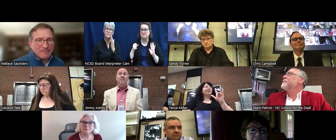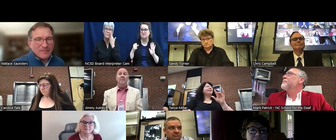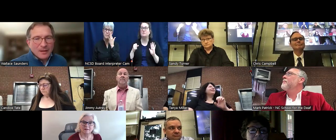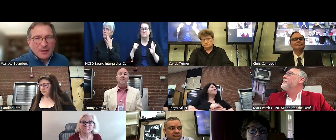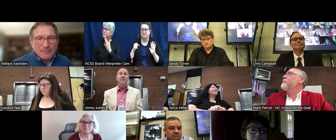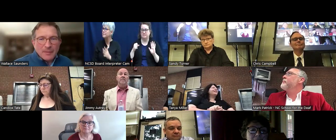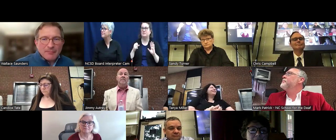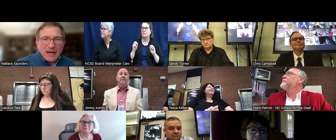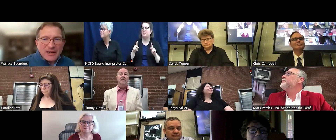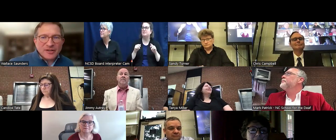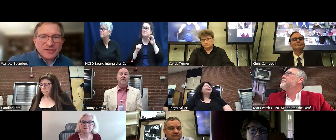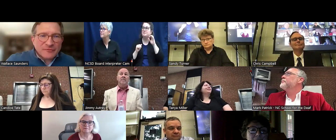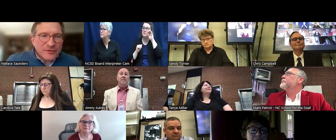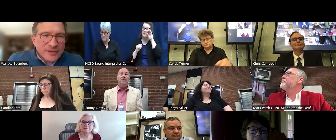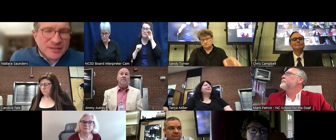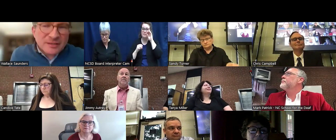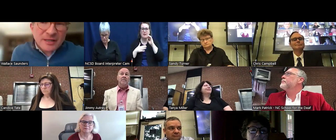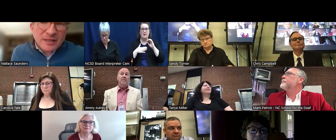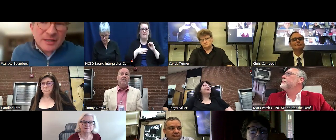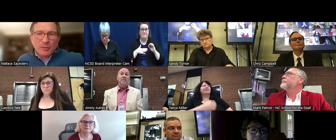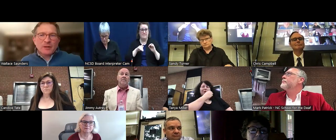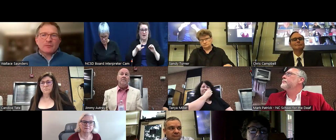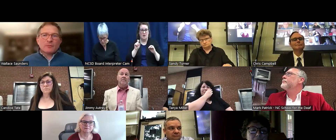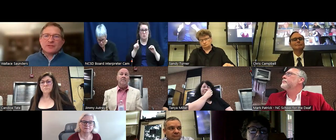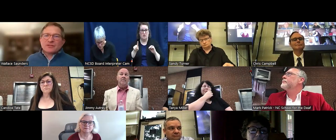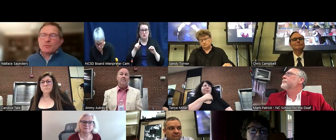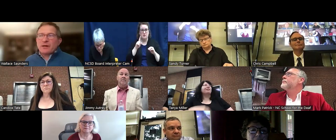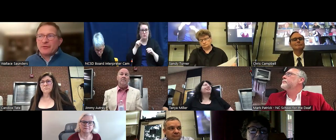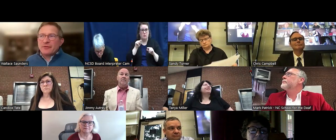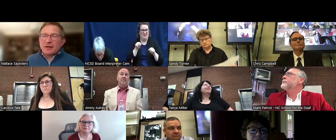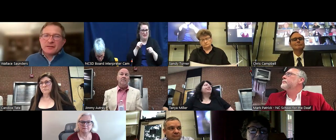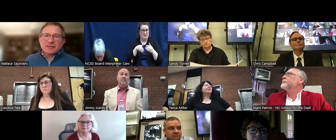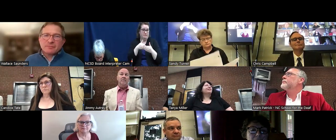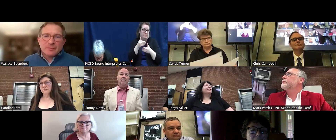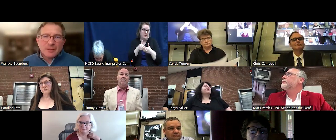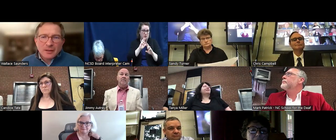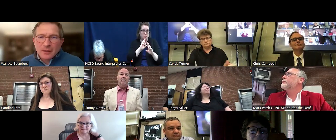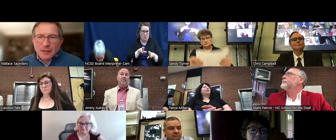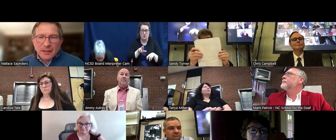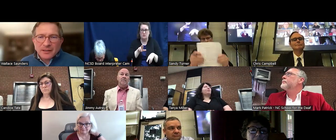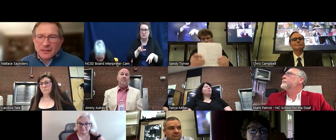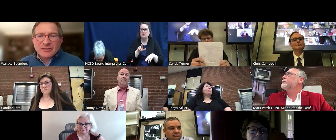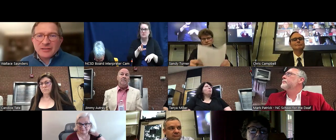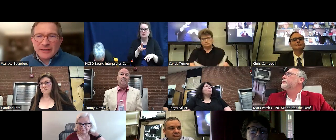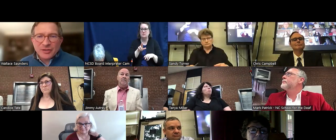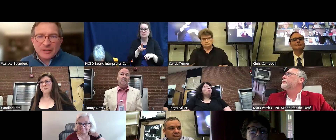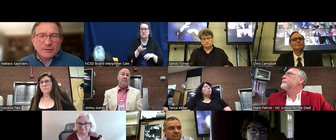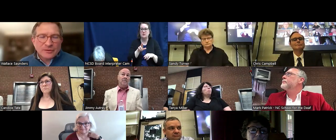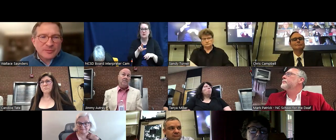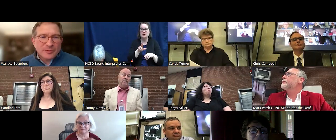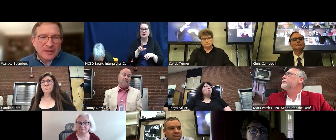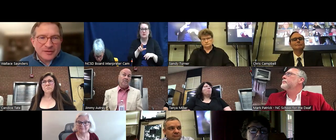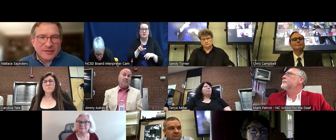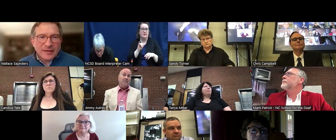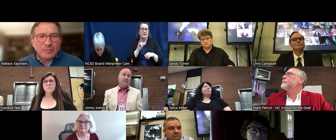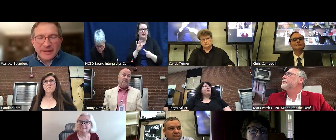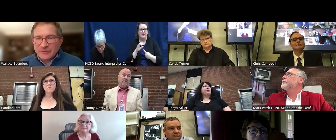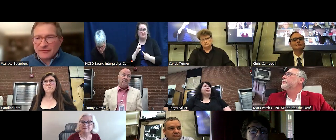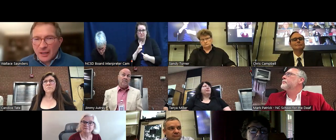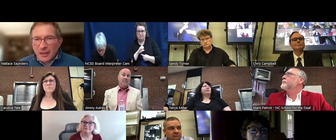Okay. My question for this next report was whether there is in the legislation or somewhere else